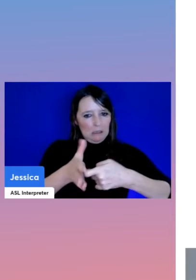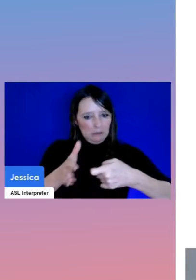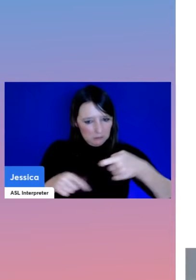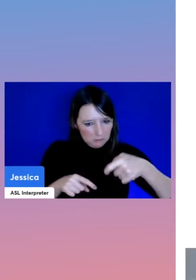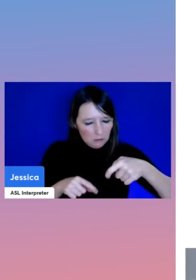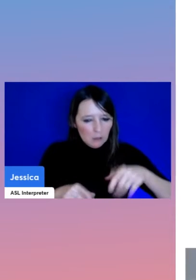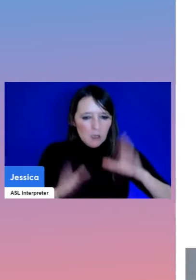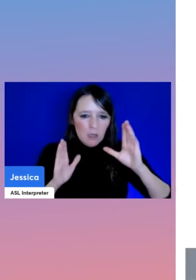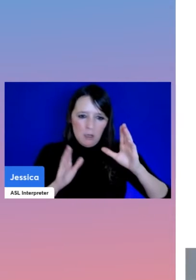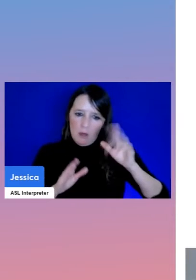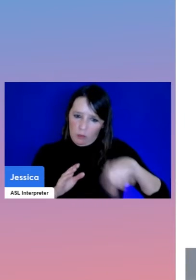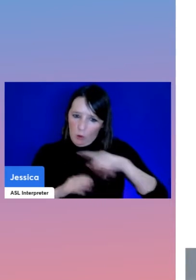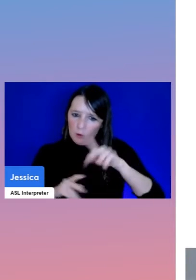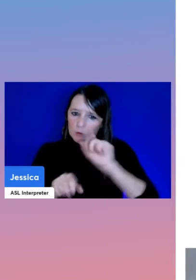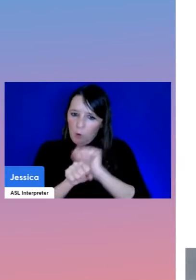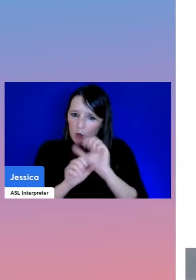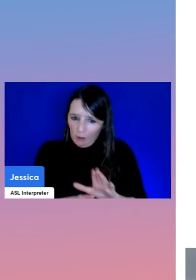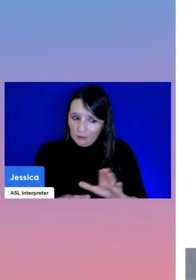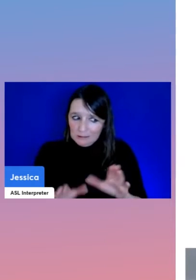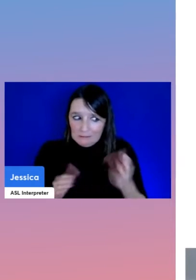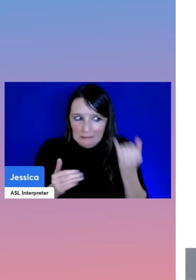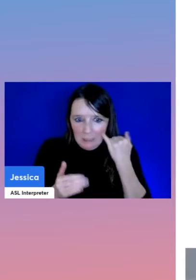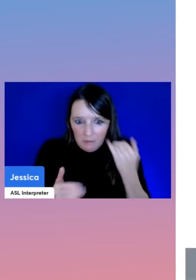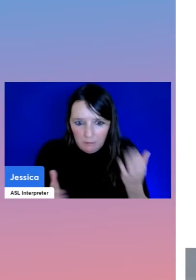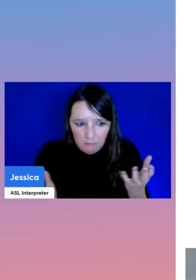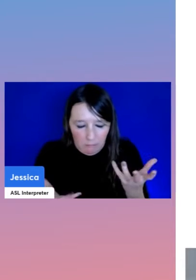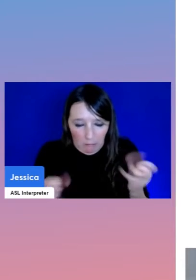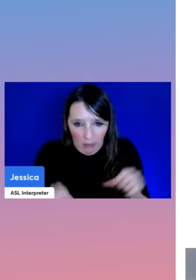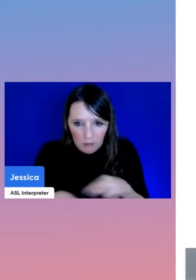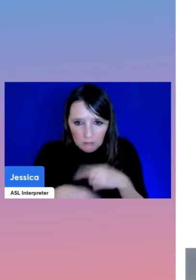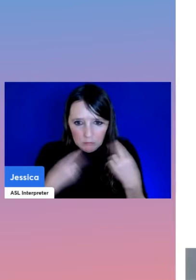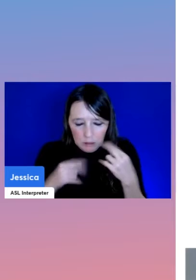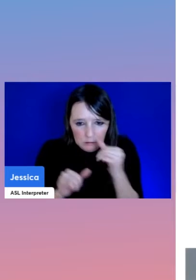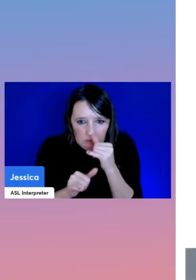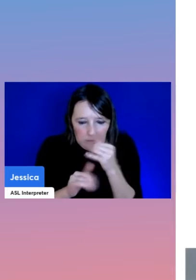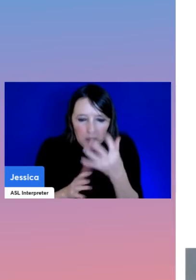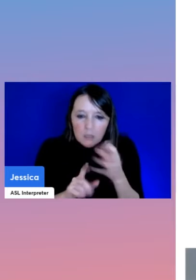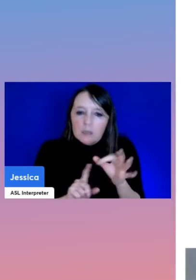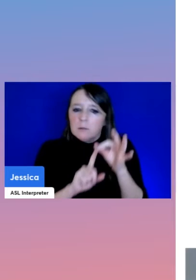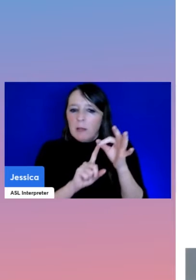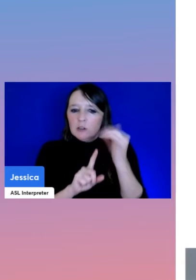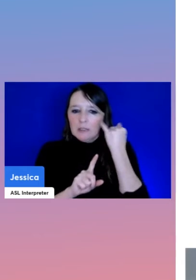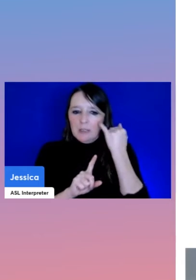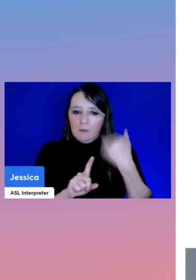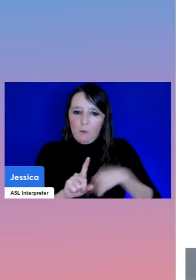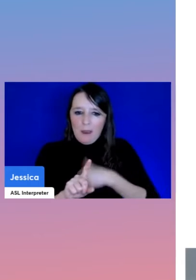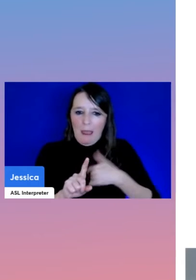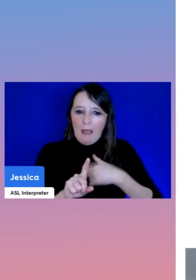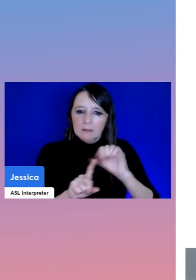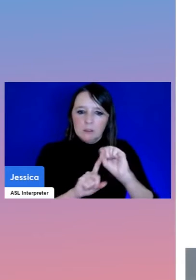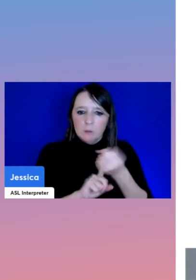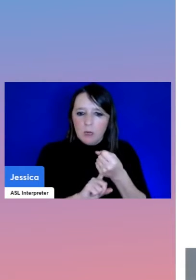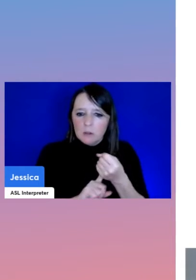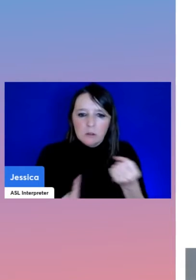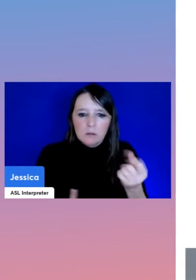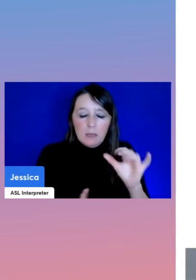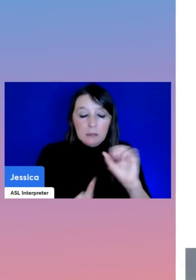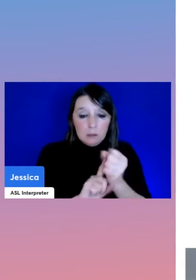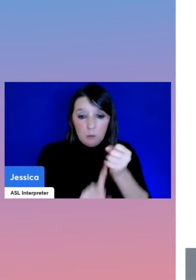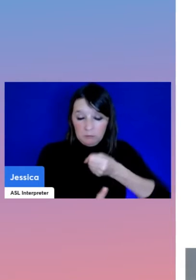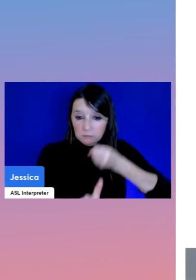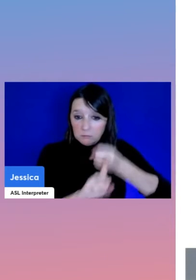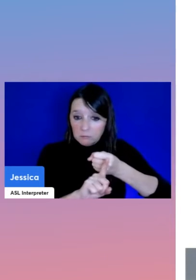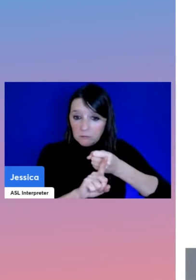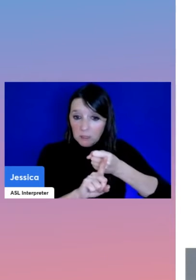pose significant risks, especially in scenarios like off-hours incidents or situations where